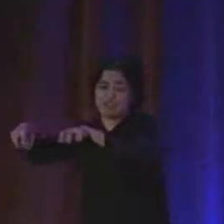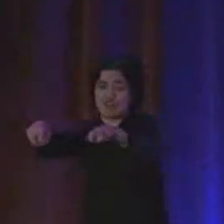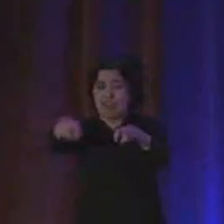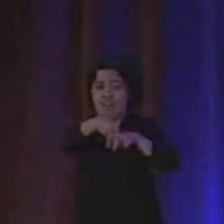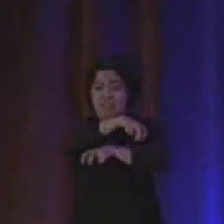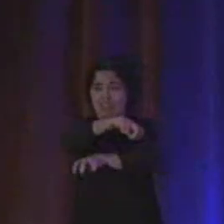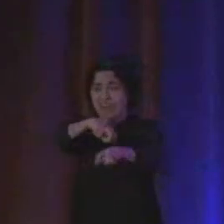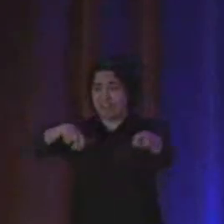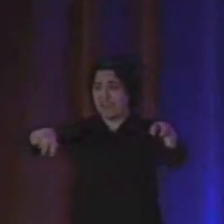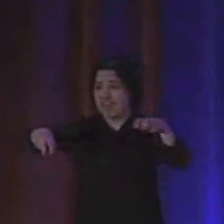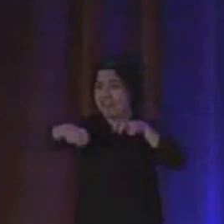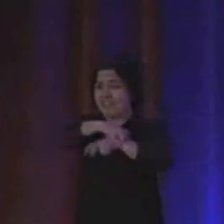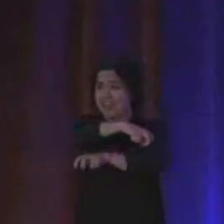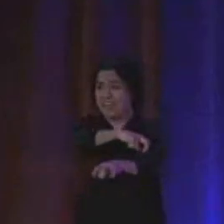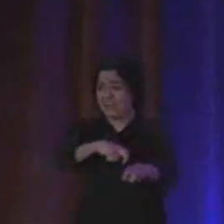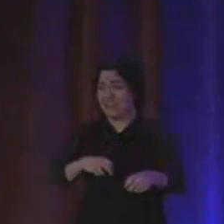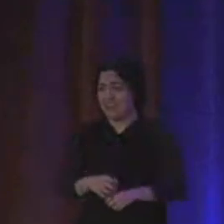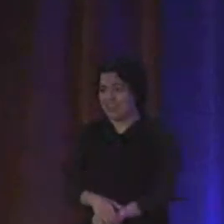But I